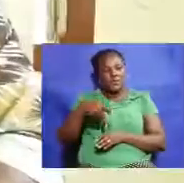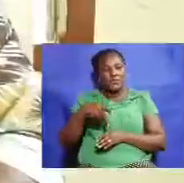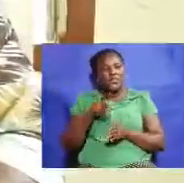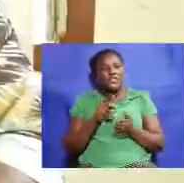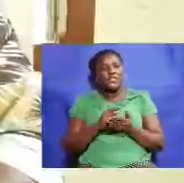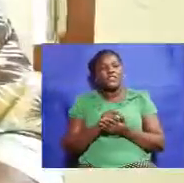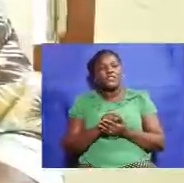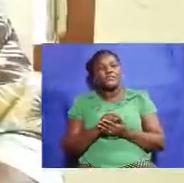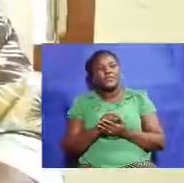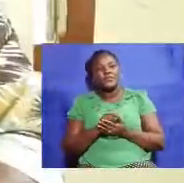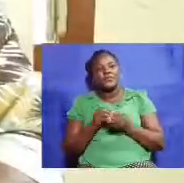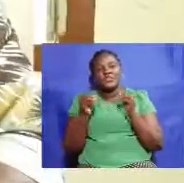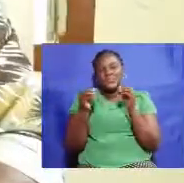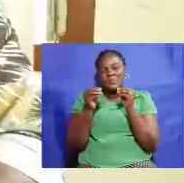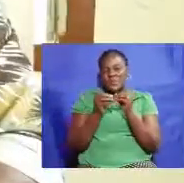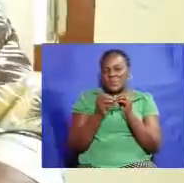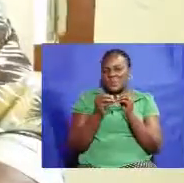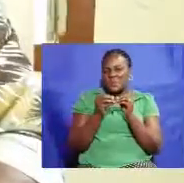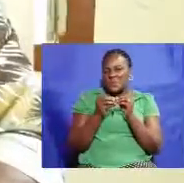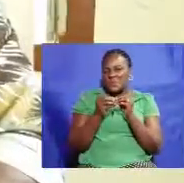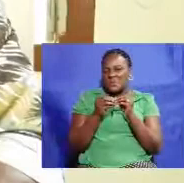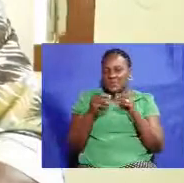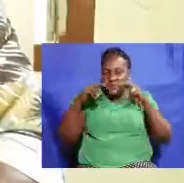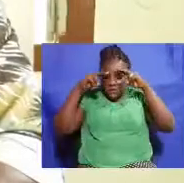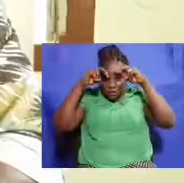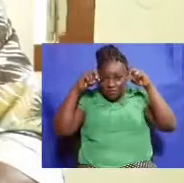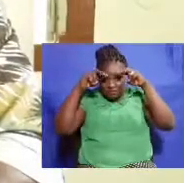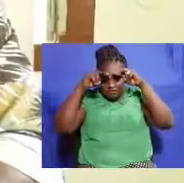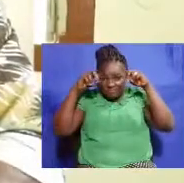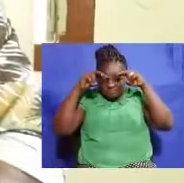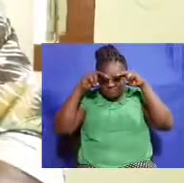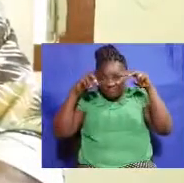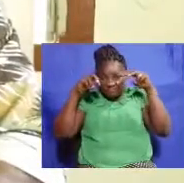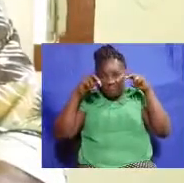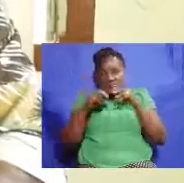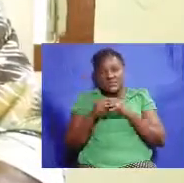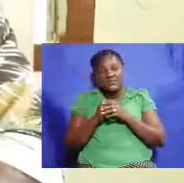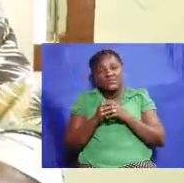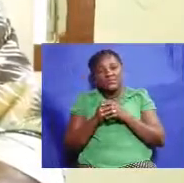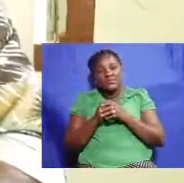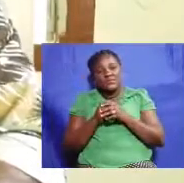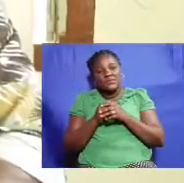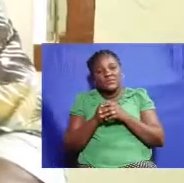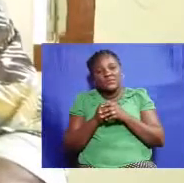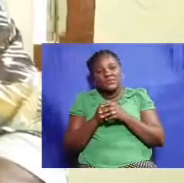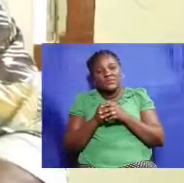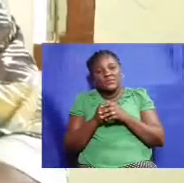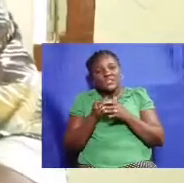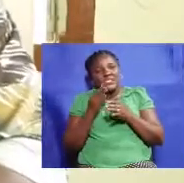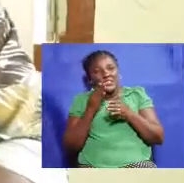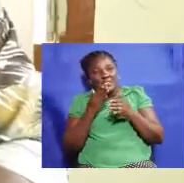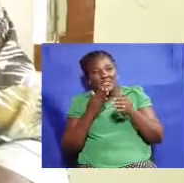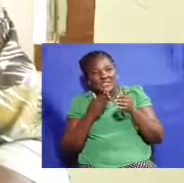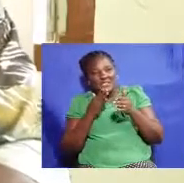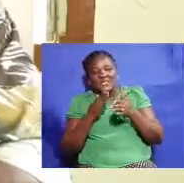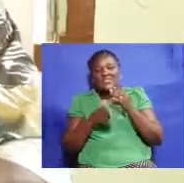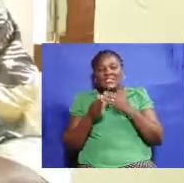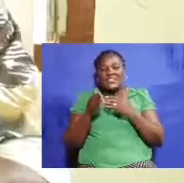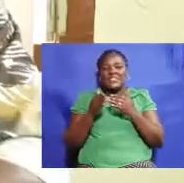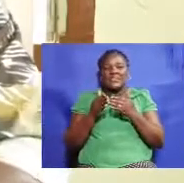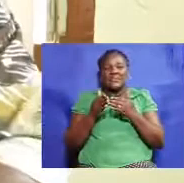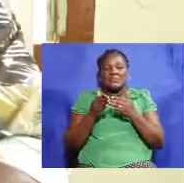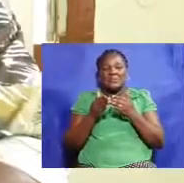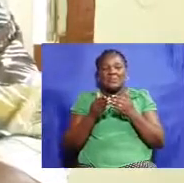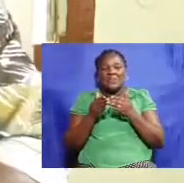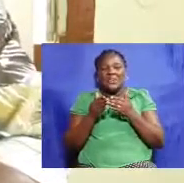been more of a research also based institution, because some of the synopsis that they